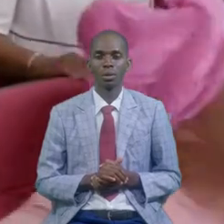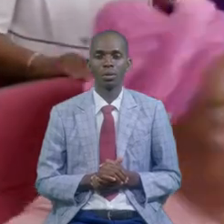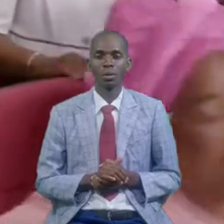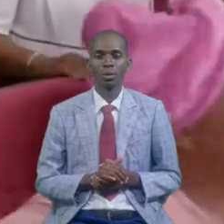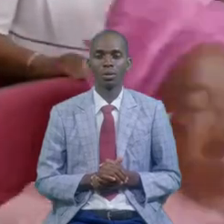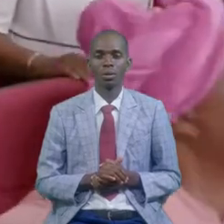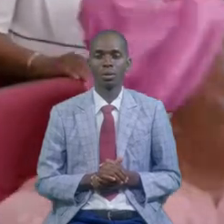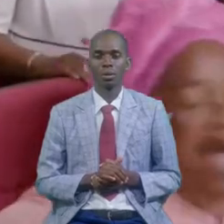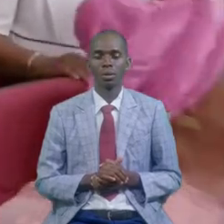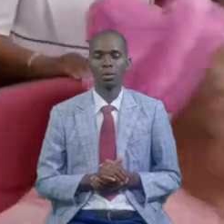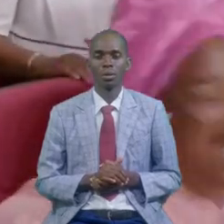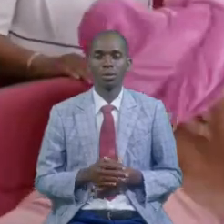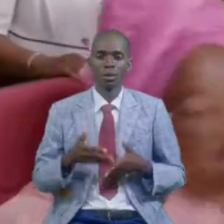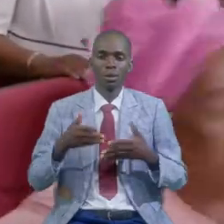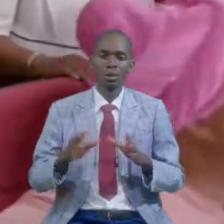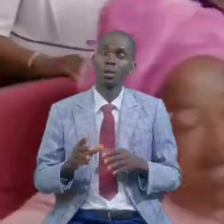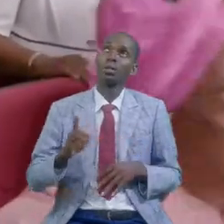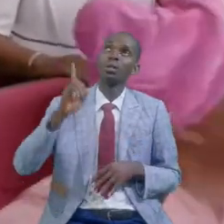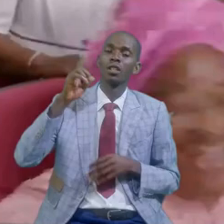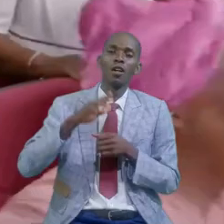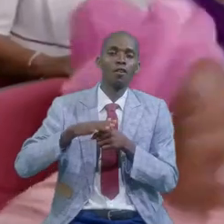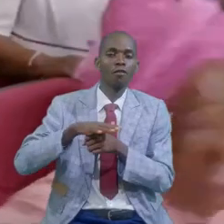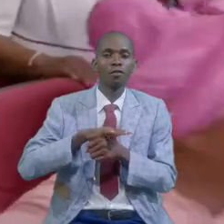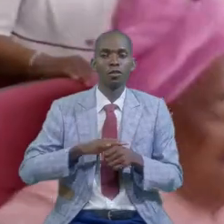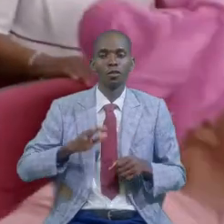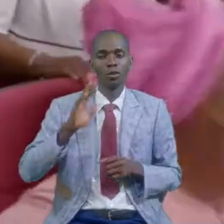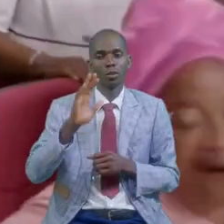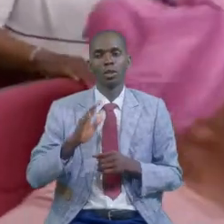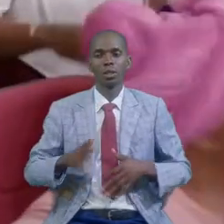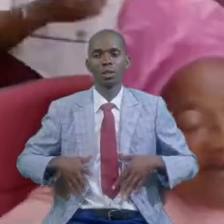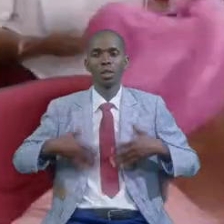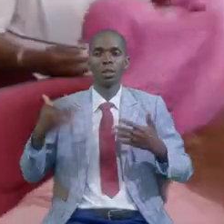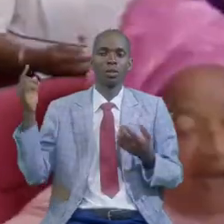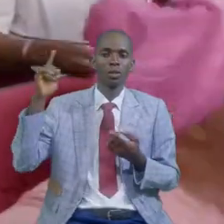Let him fill your vessel to overflowing